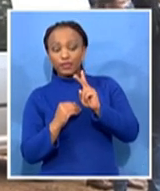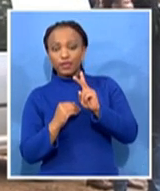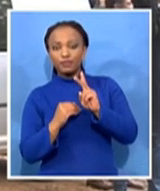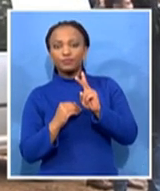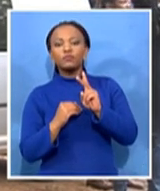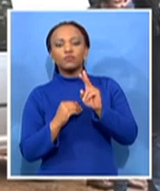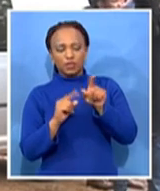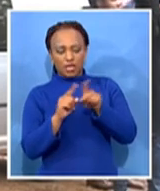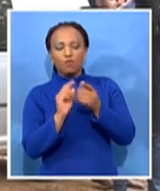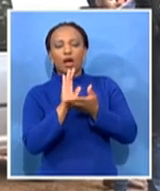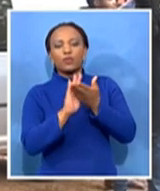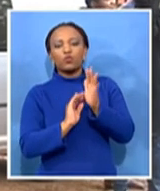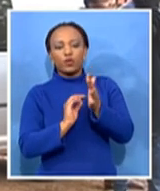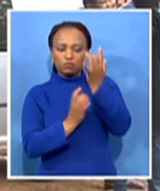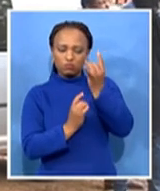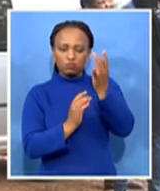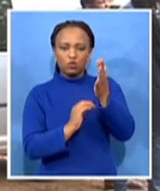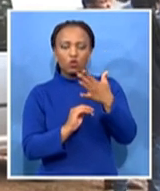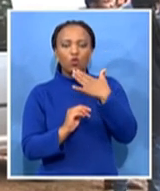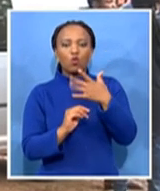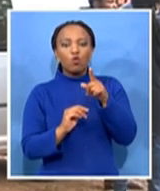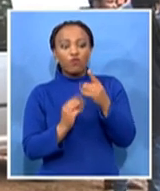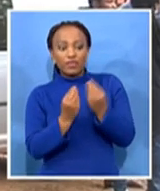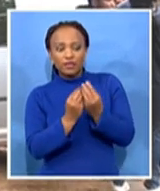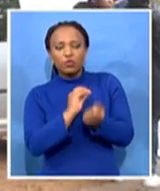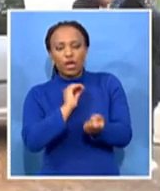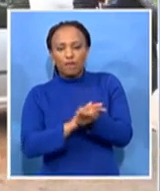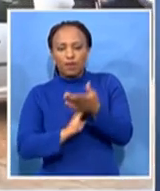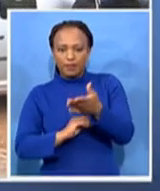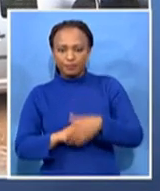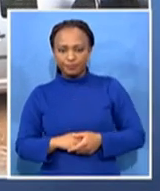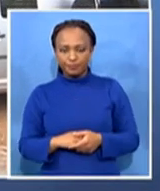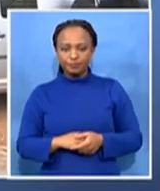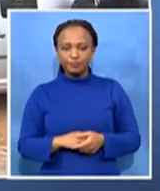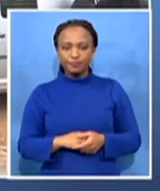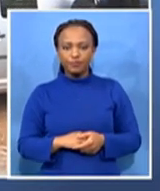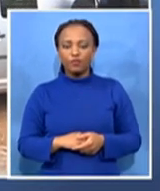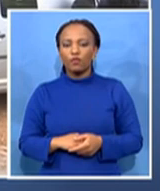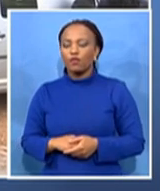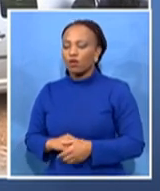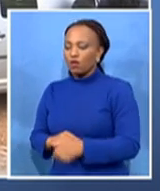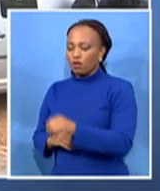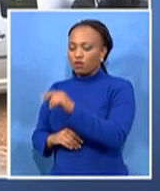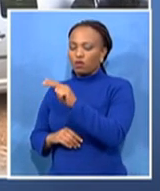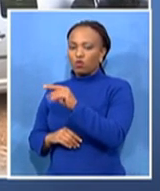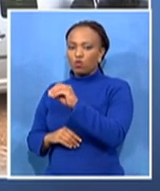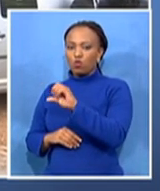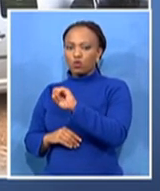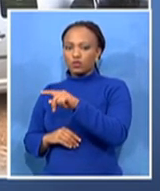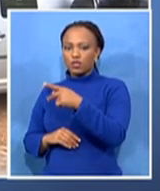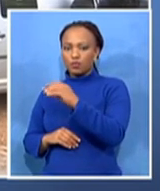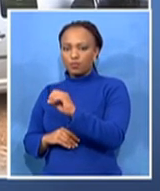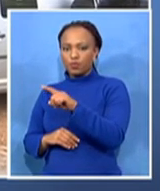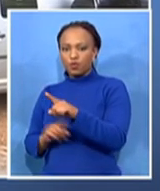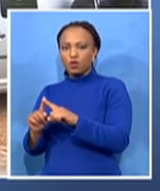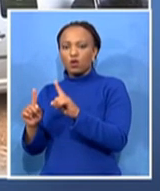the events that will be taking place today. Yeah, Nosipho, maybe you know the numbers, maybe not. Just out of curiosity, do you know how